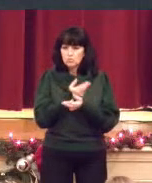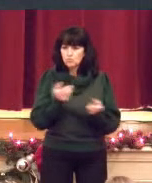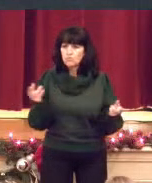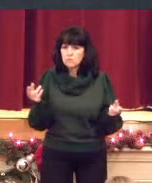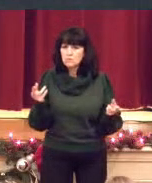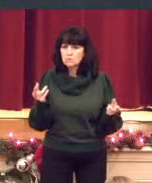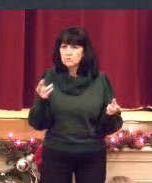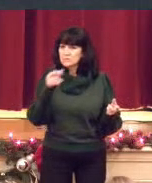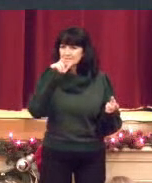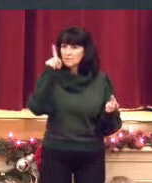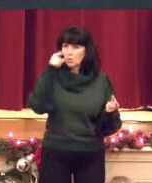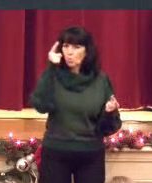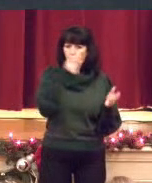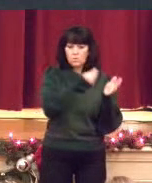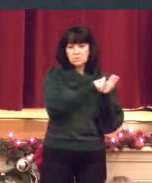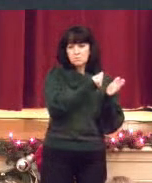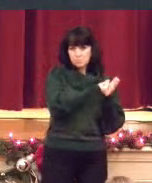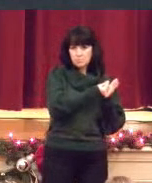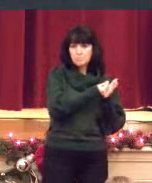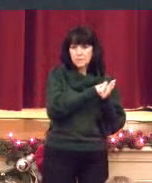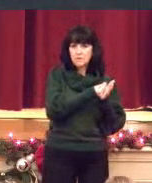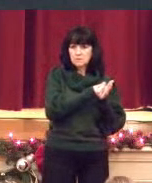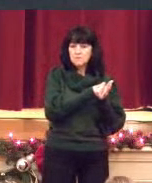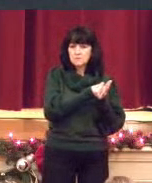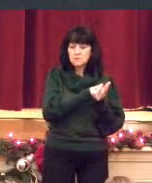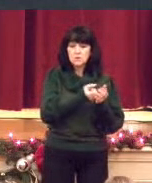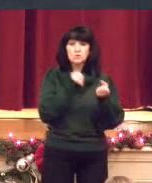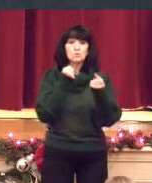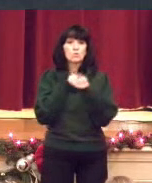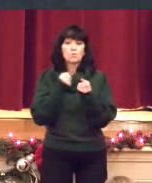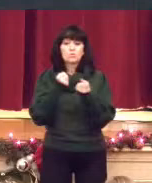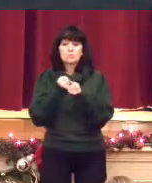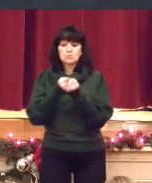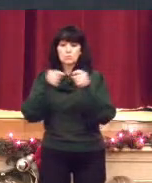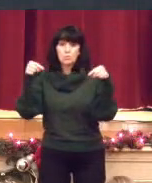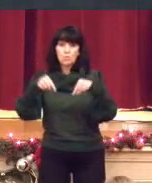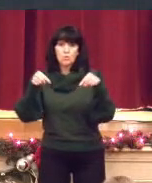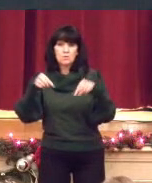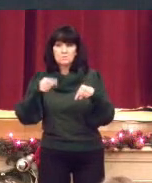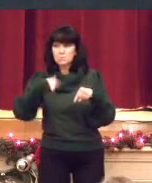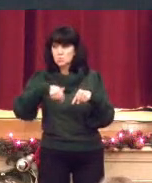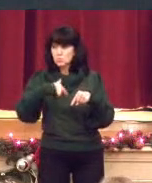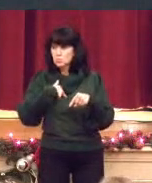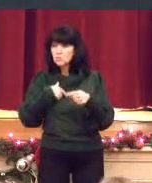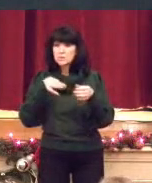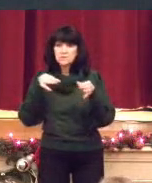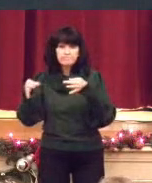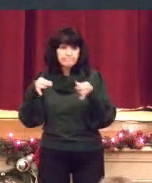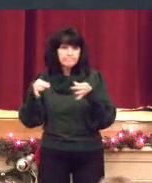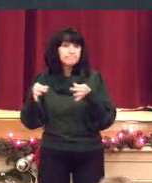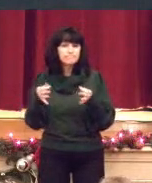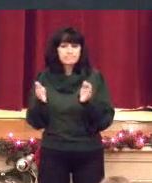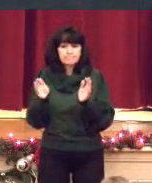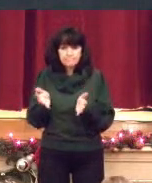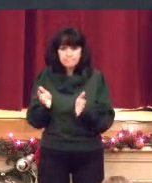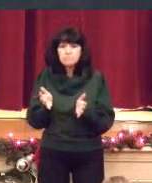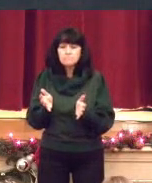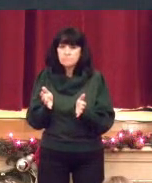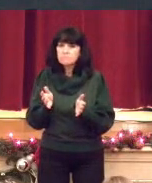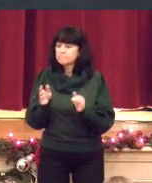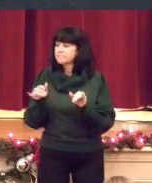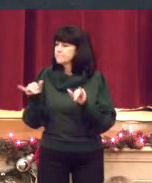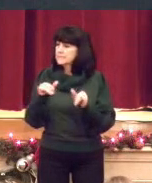is the problem. I think it is some of these supports that we've been talking about to address just the type of things that you're talking